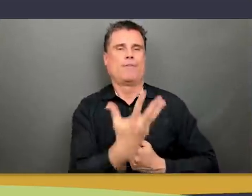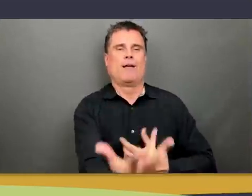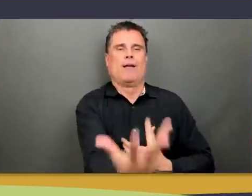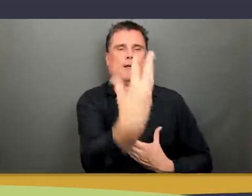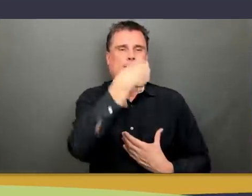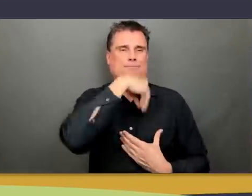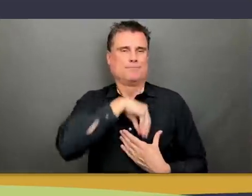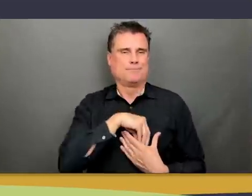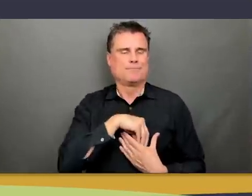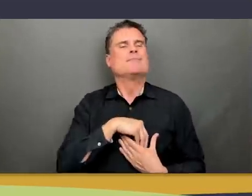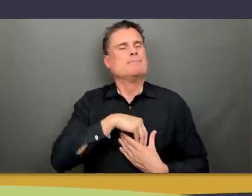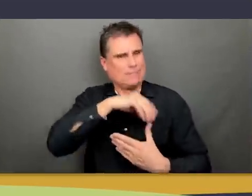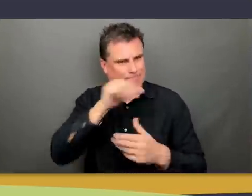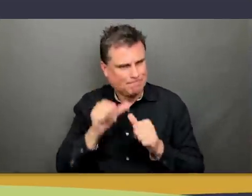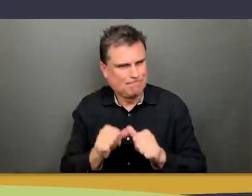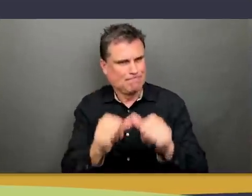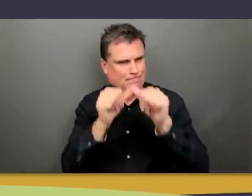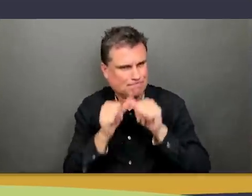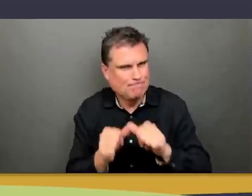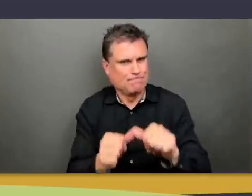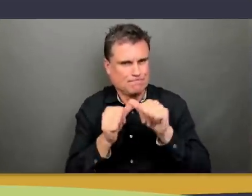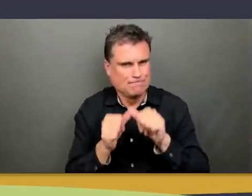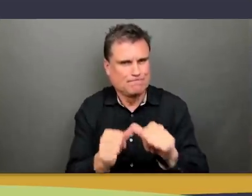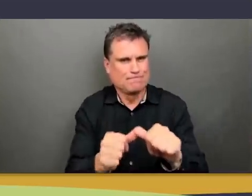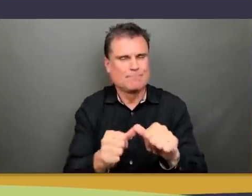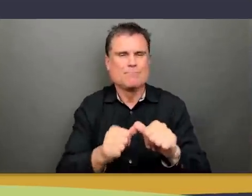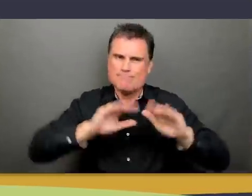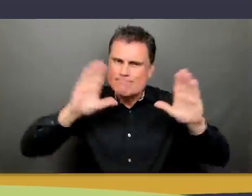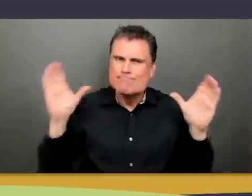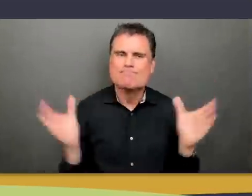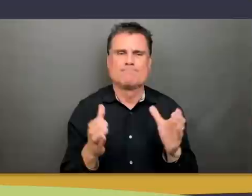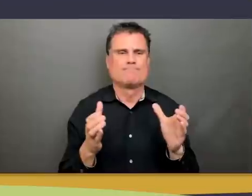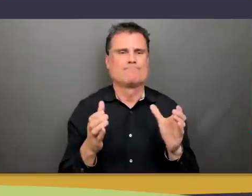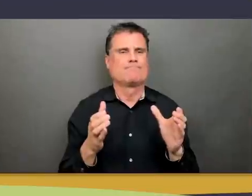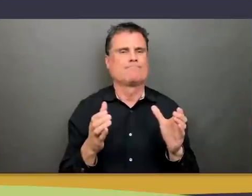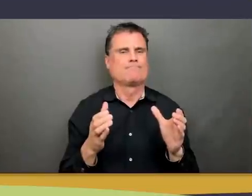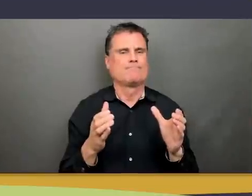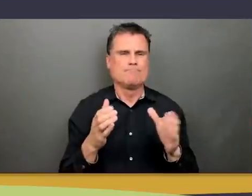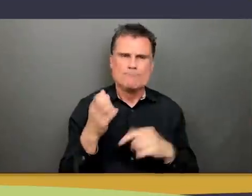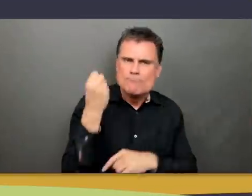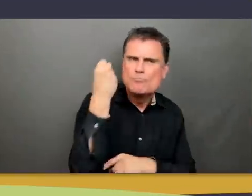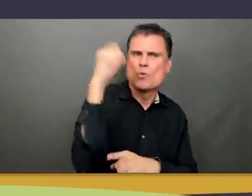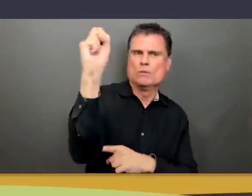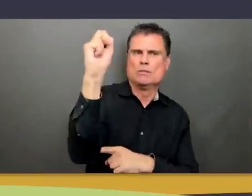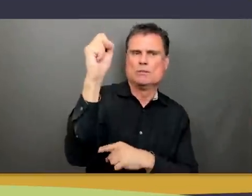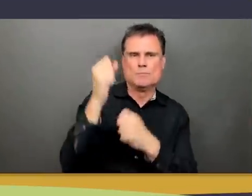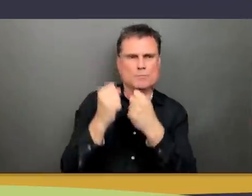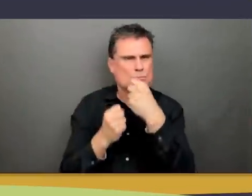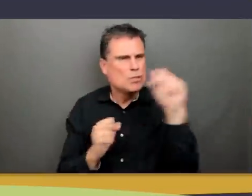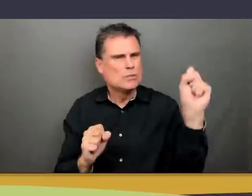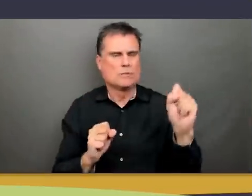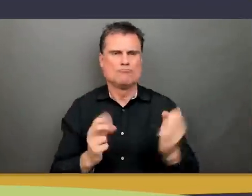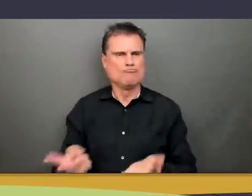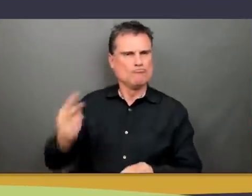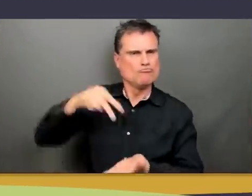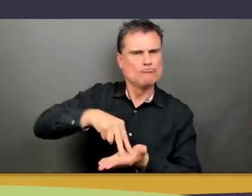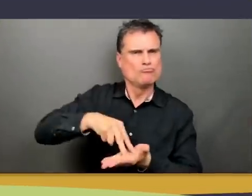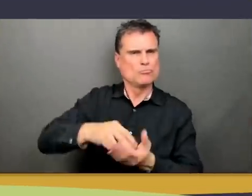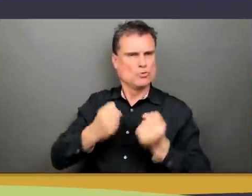we gather together in celebration once more. Ashe. Thank